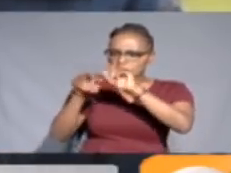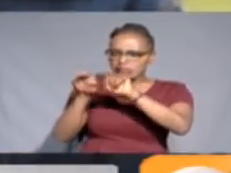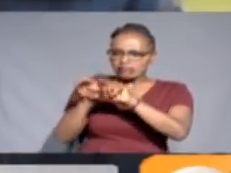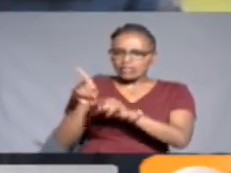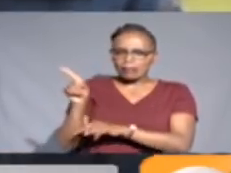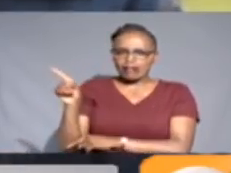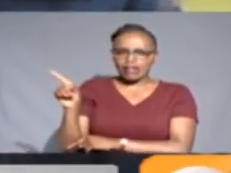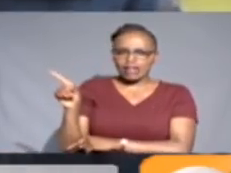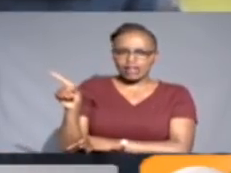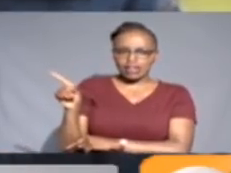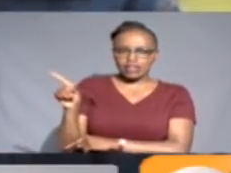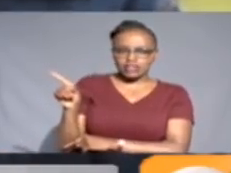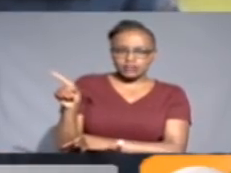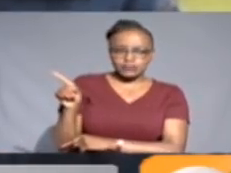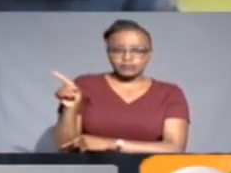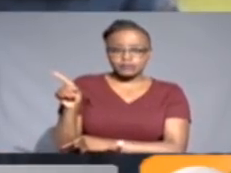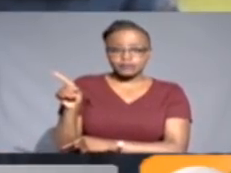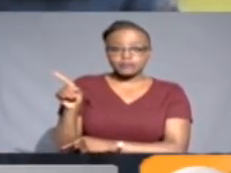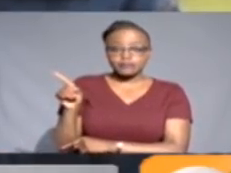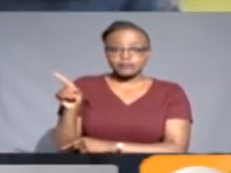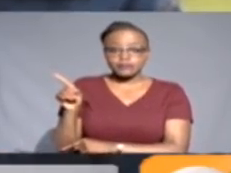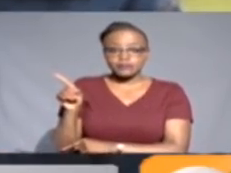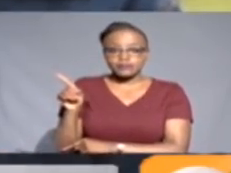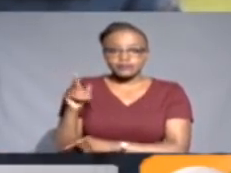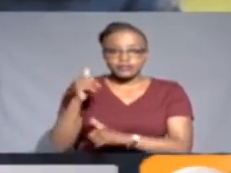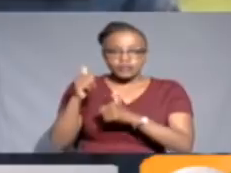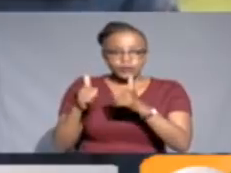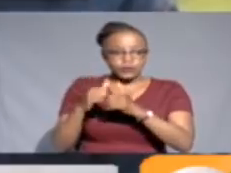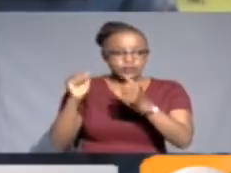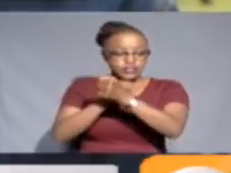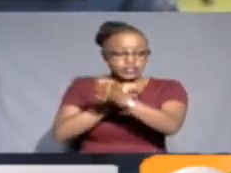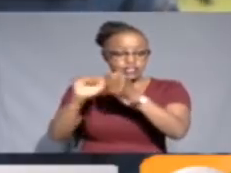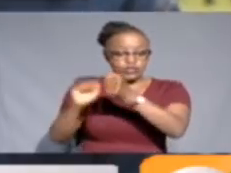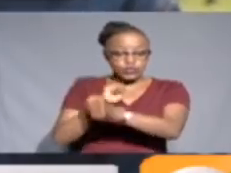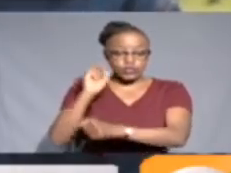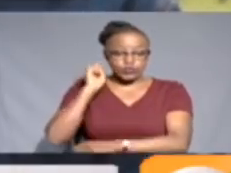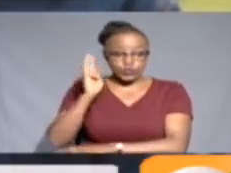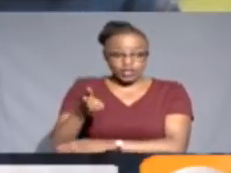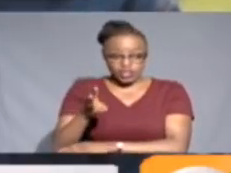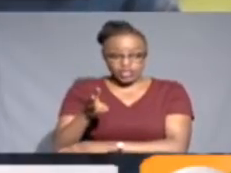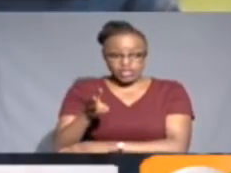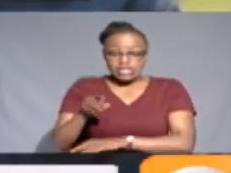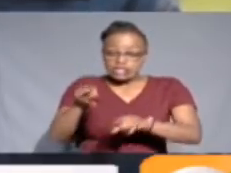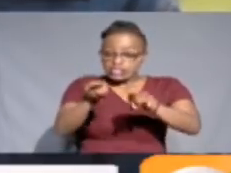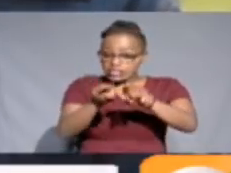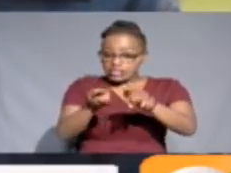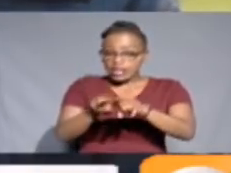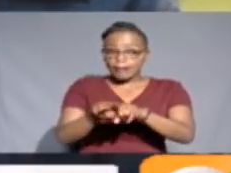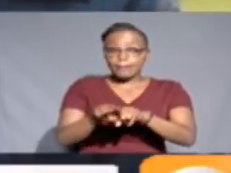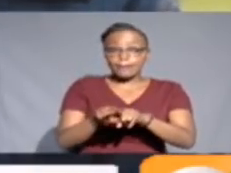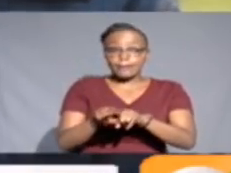here is going to be destroyed. And we are going